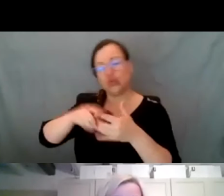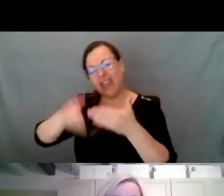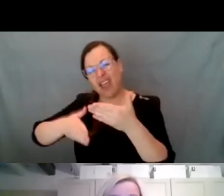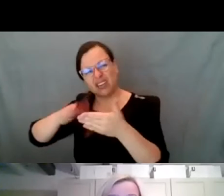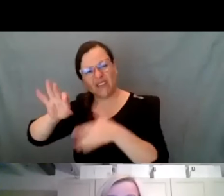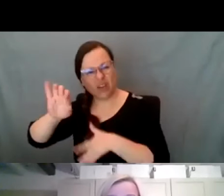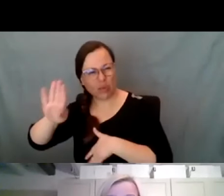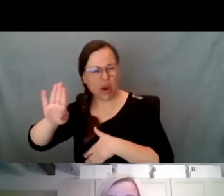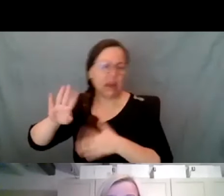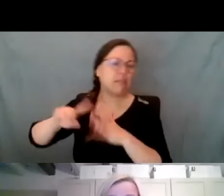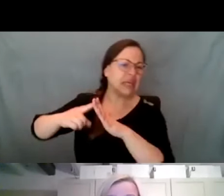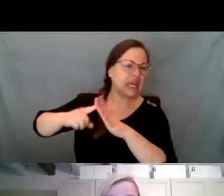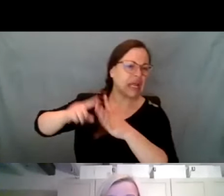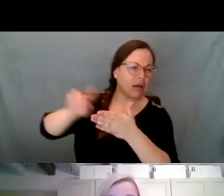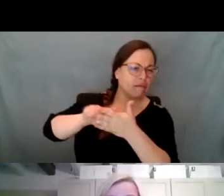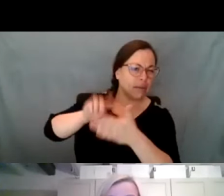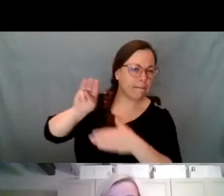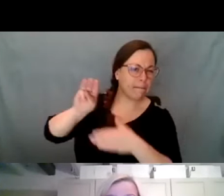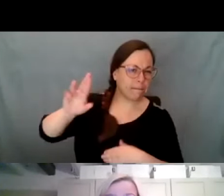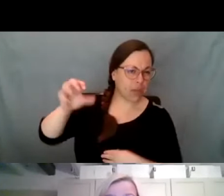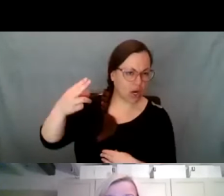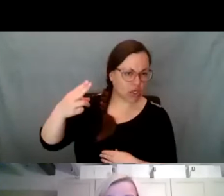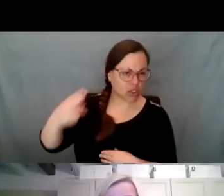March, depending on when these